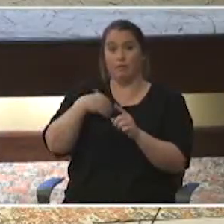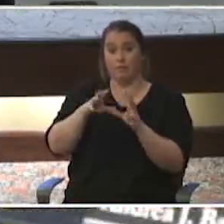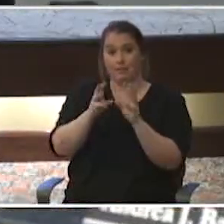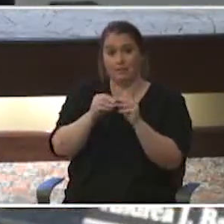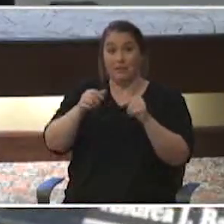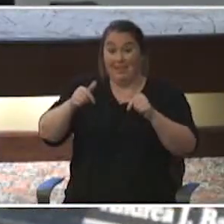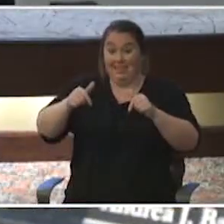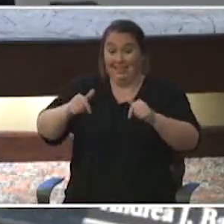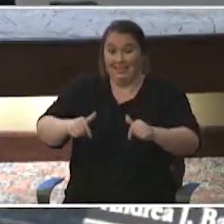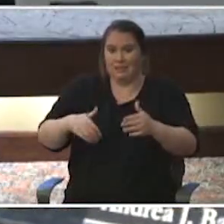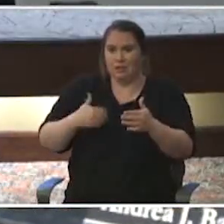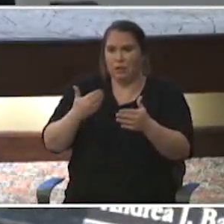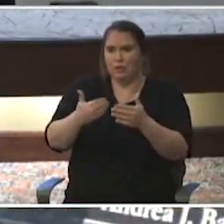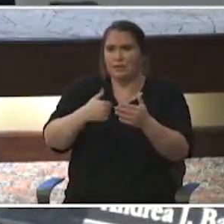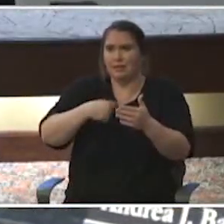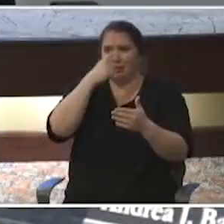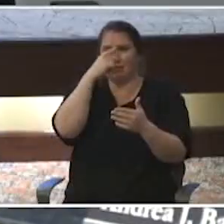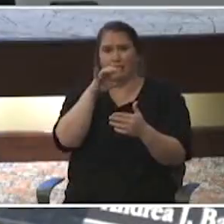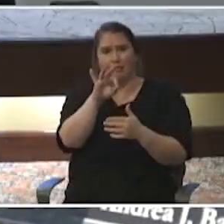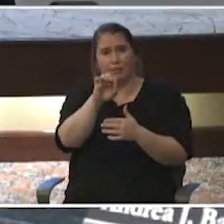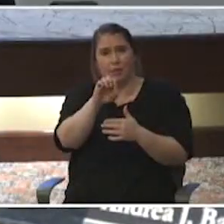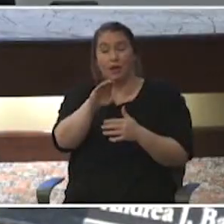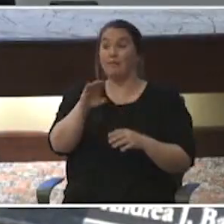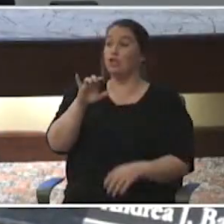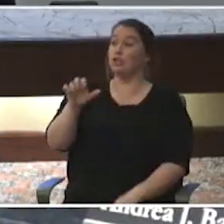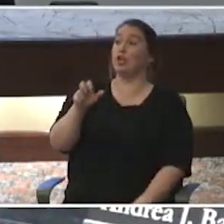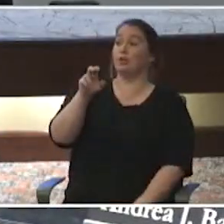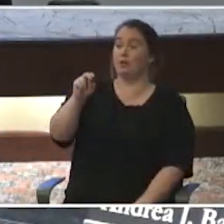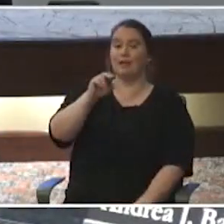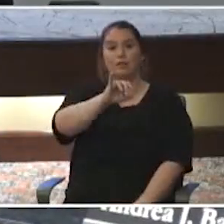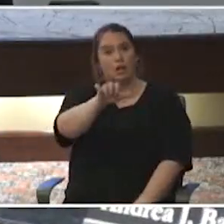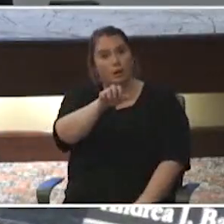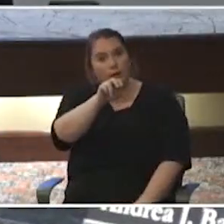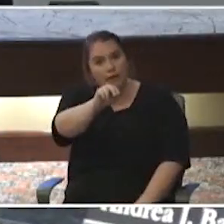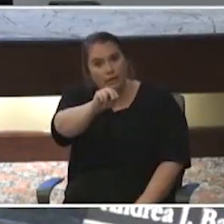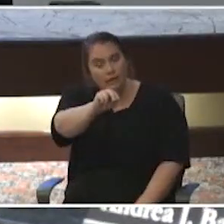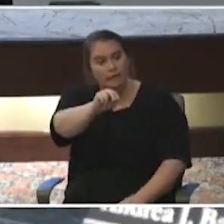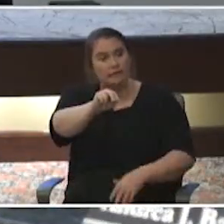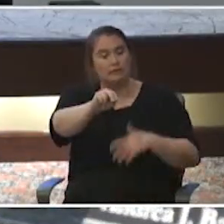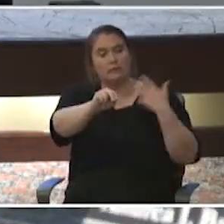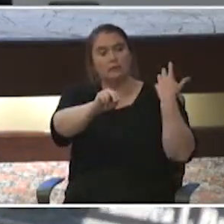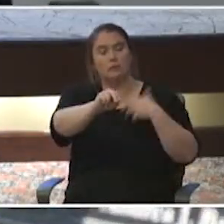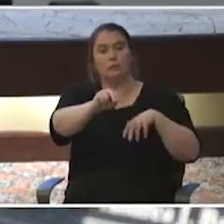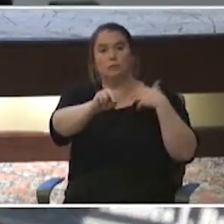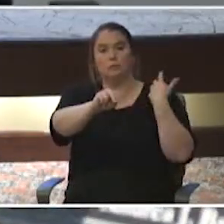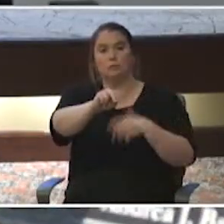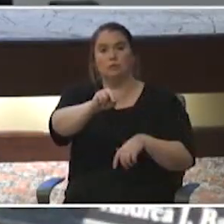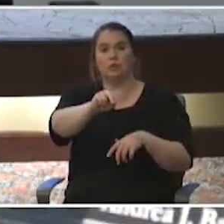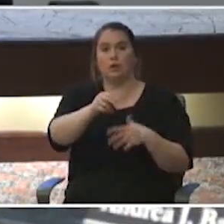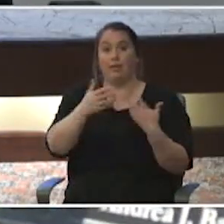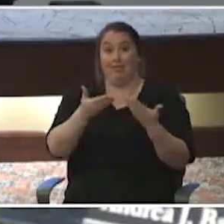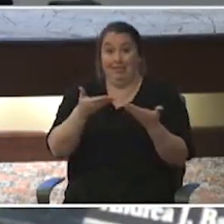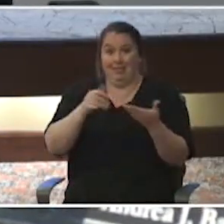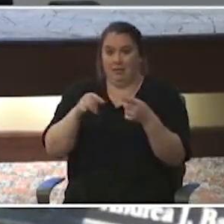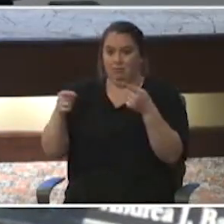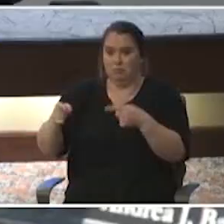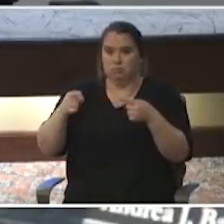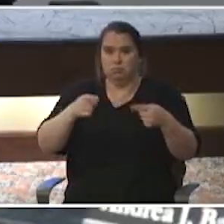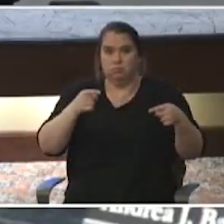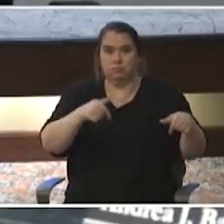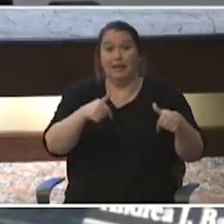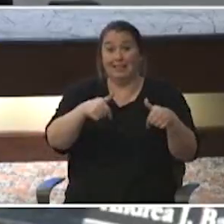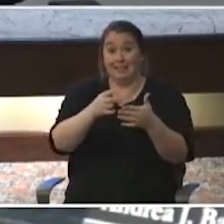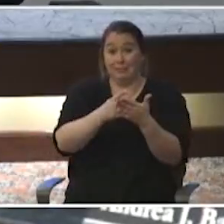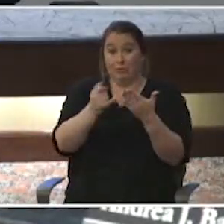very close. I think it's February, is that right? January? January. So things are happening. This project is really picking